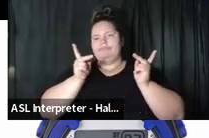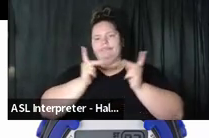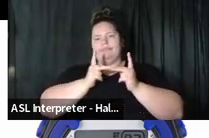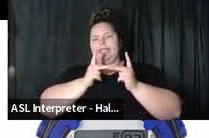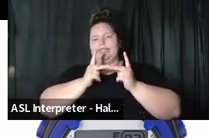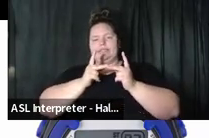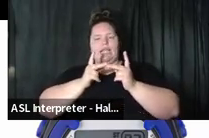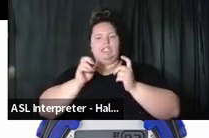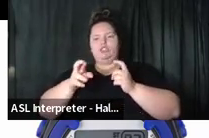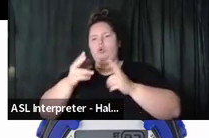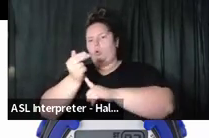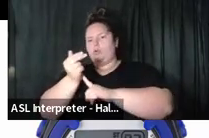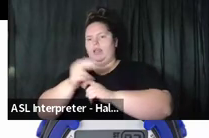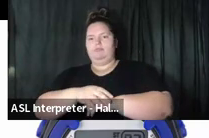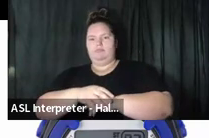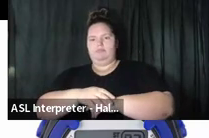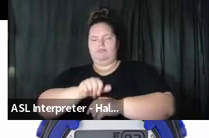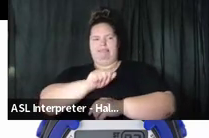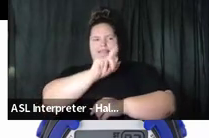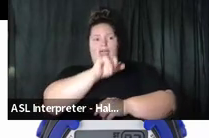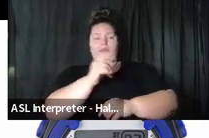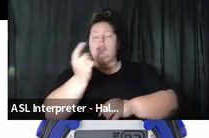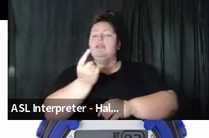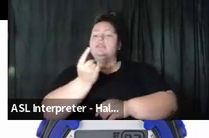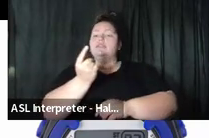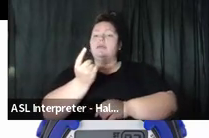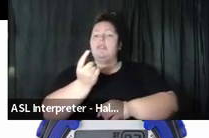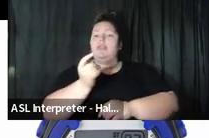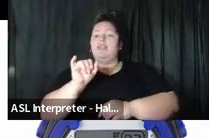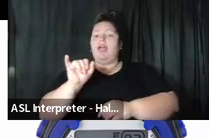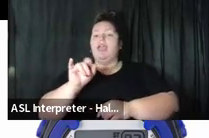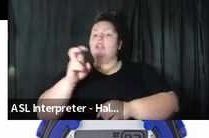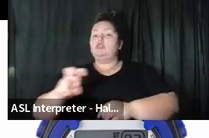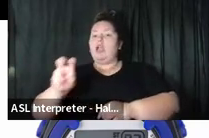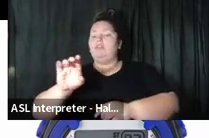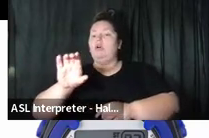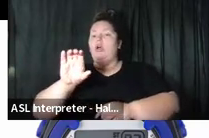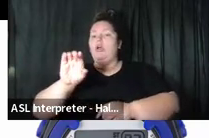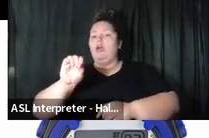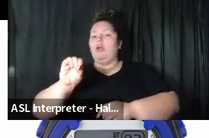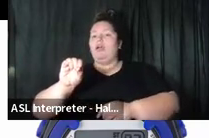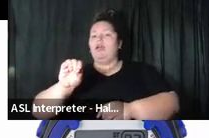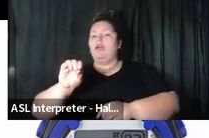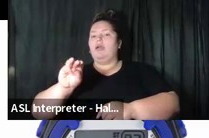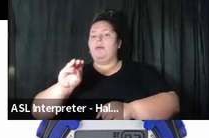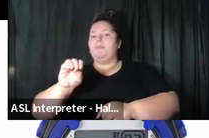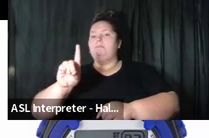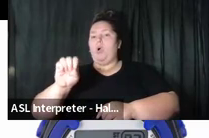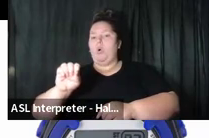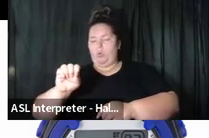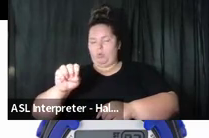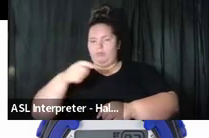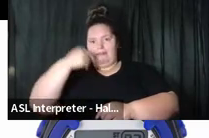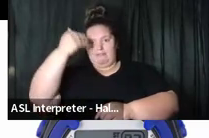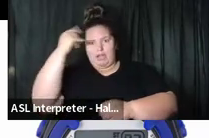going to get to the bathroom. Feel like I should have added this too, like travel commodes. That's something I forgot. I was going to put an image on there. And when it